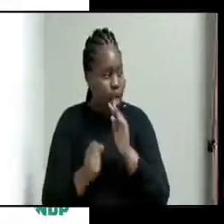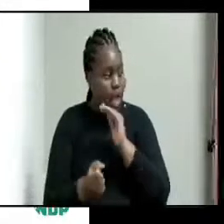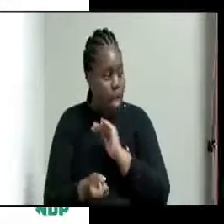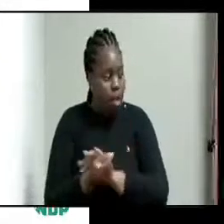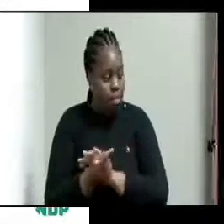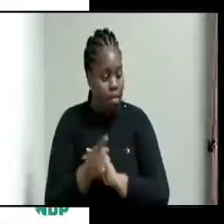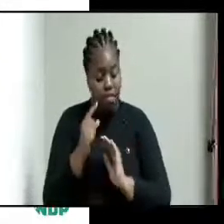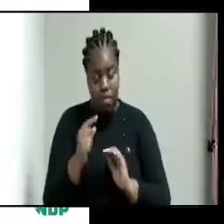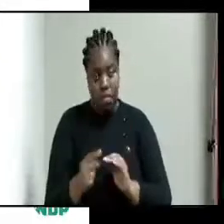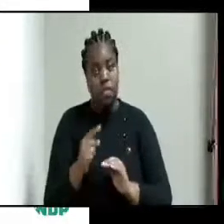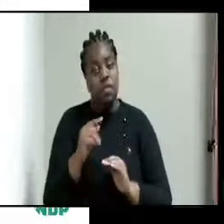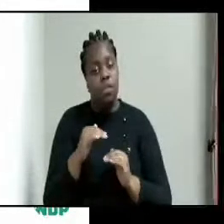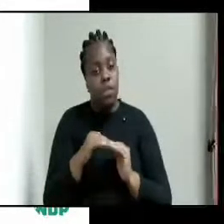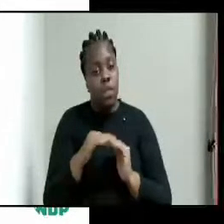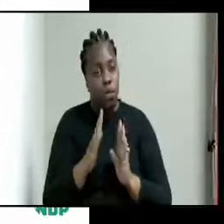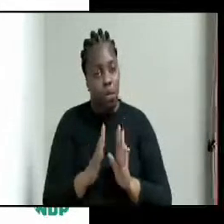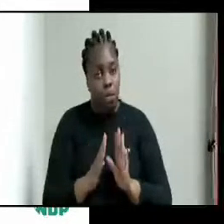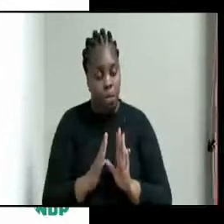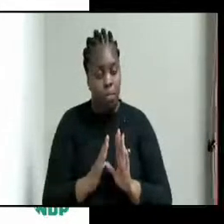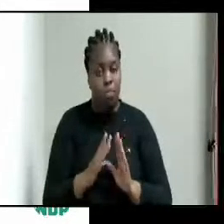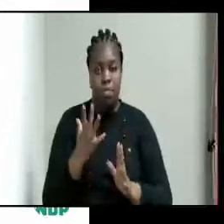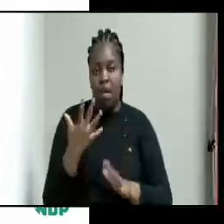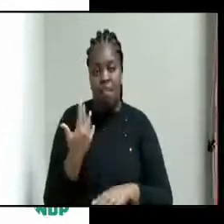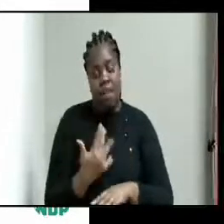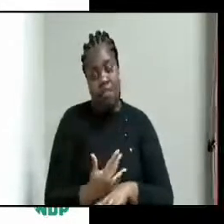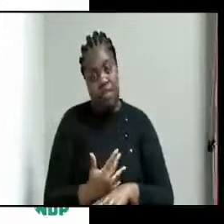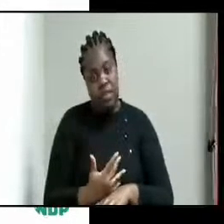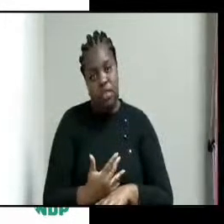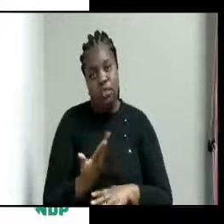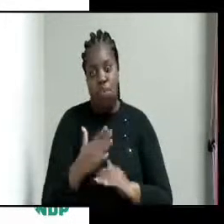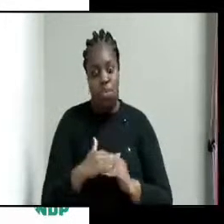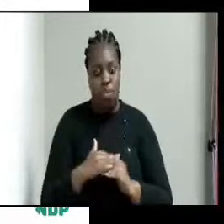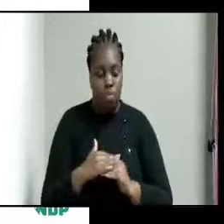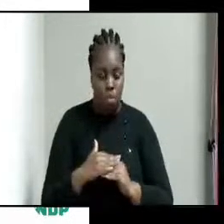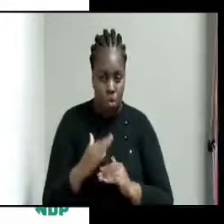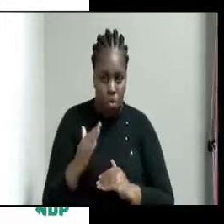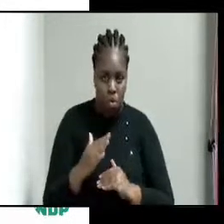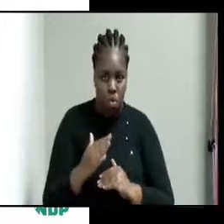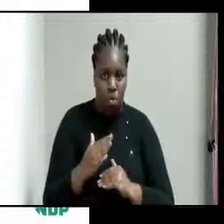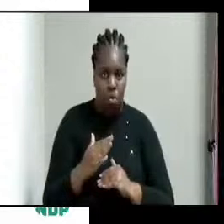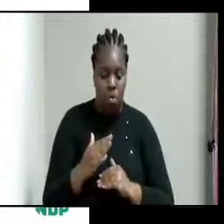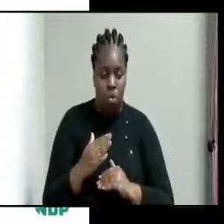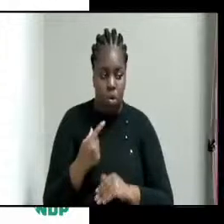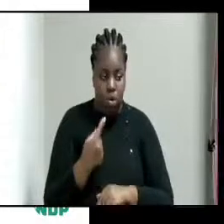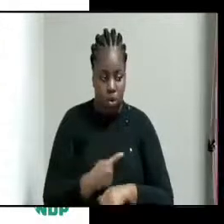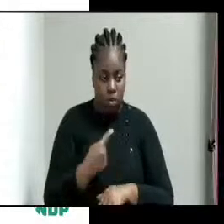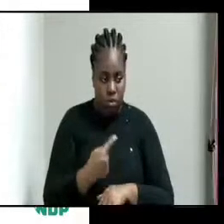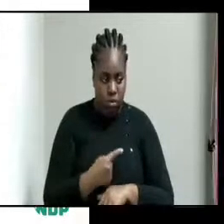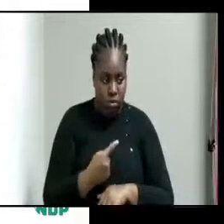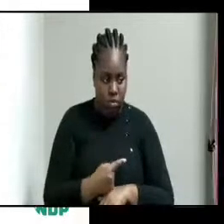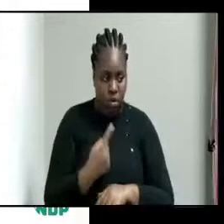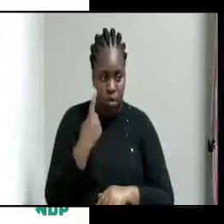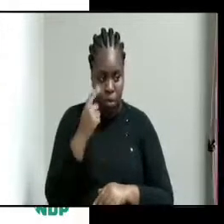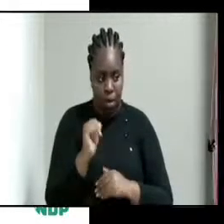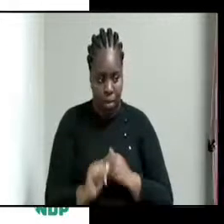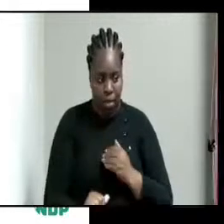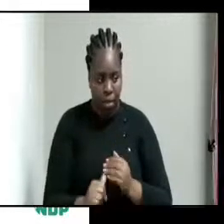this household for 5 days or more, 5 or more days in a